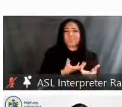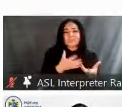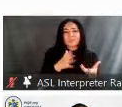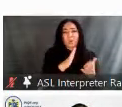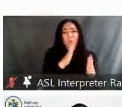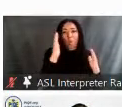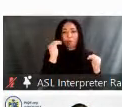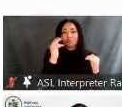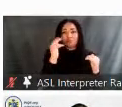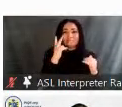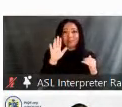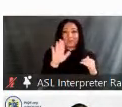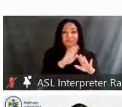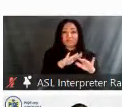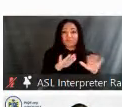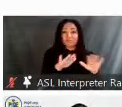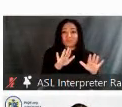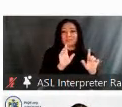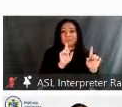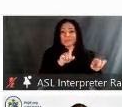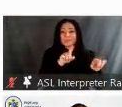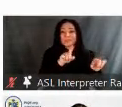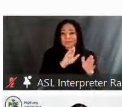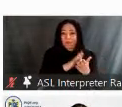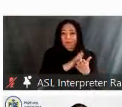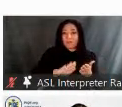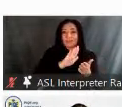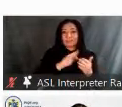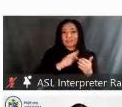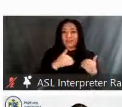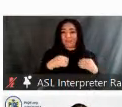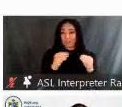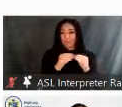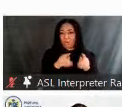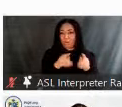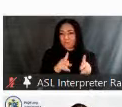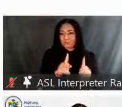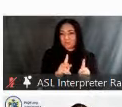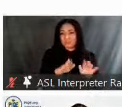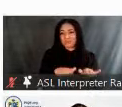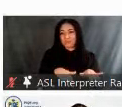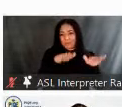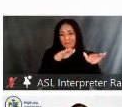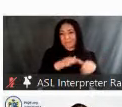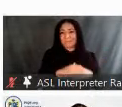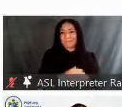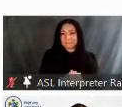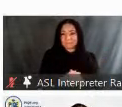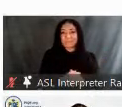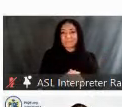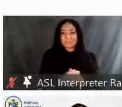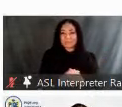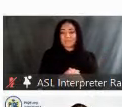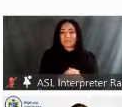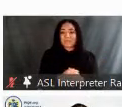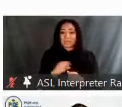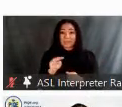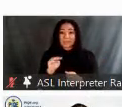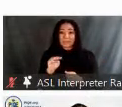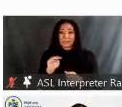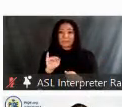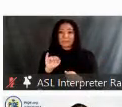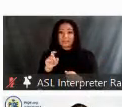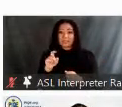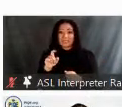their children attend college and have more opportunities than they had growing up. On the other hand, the mixed